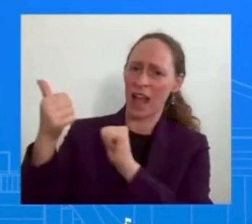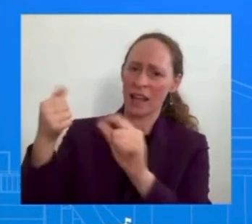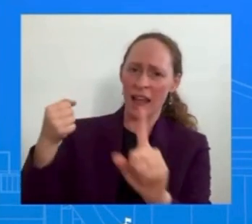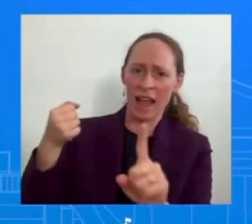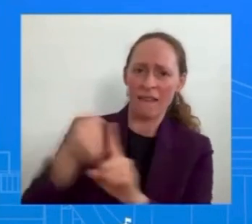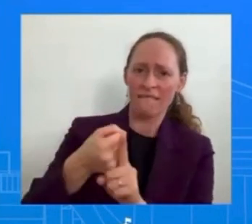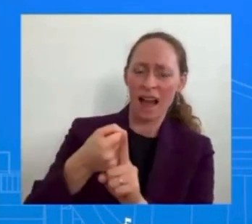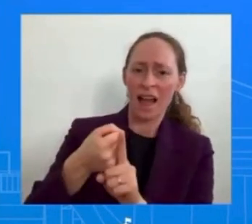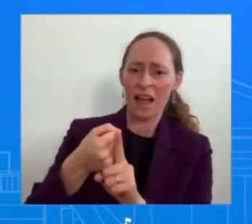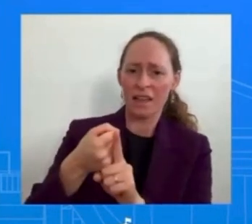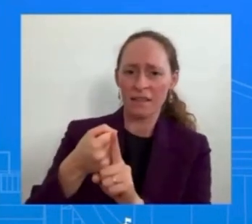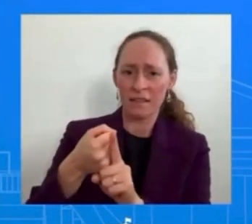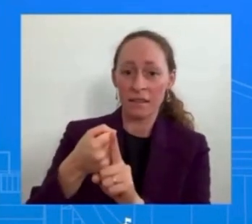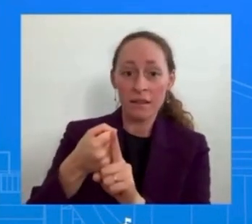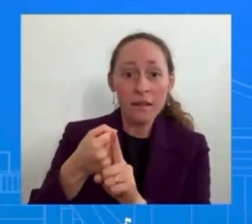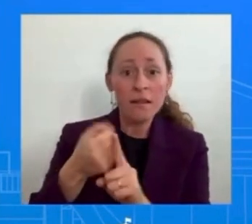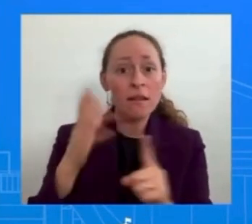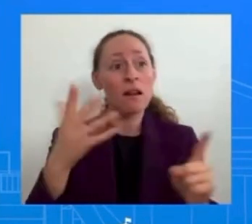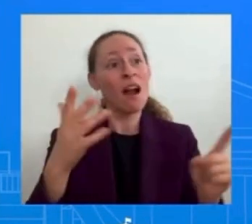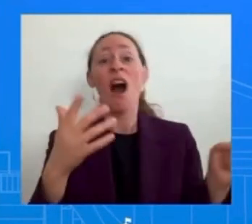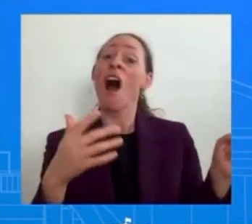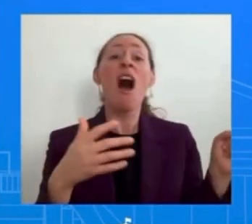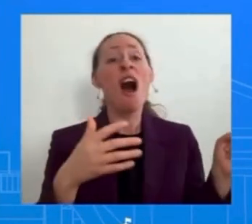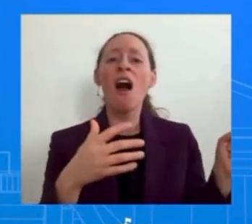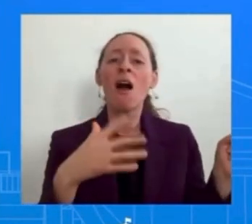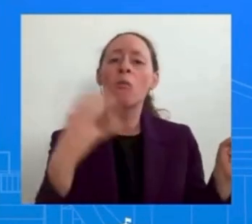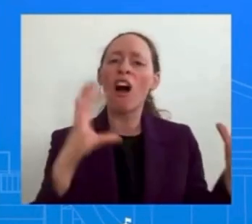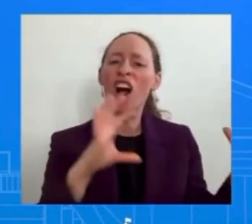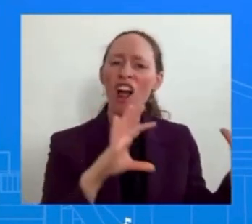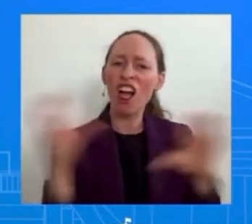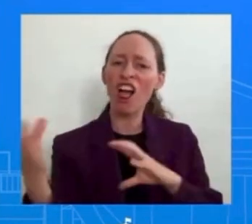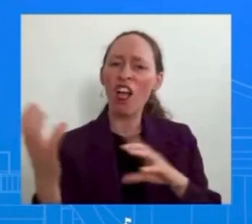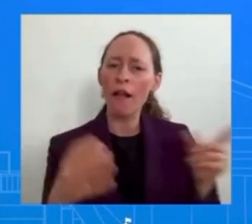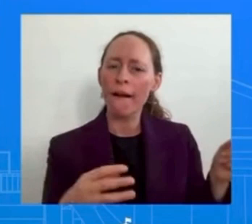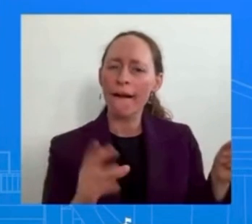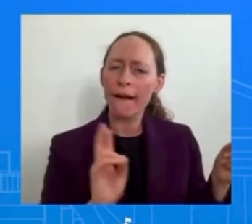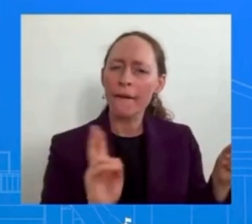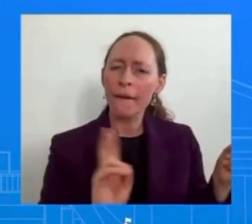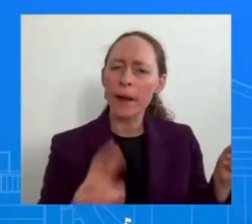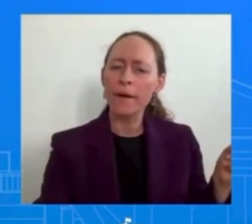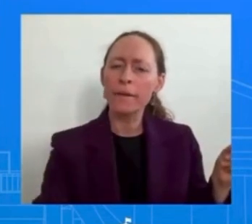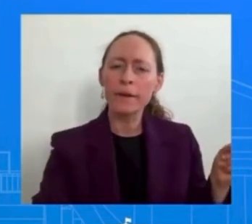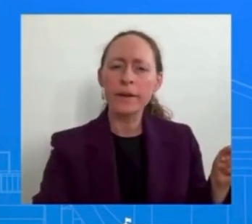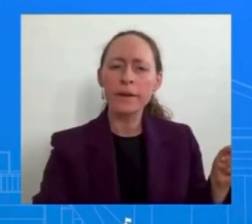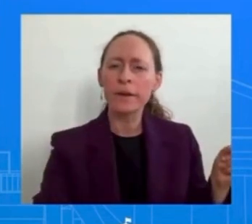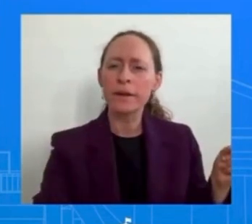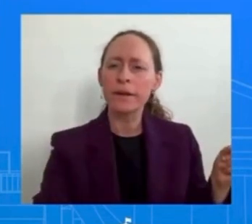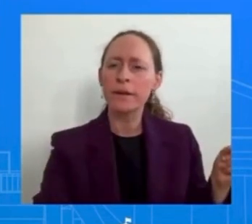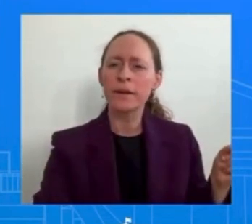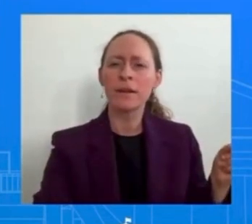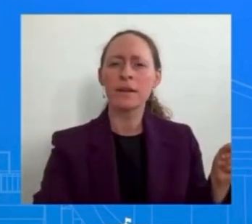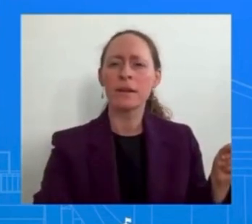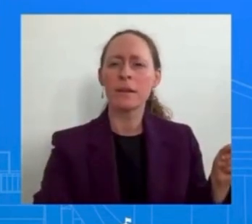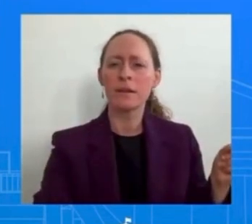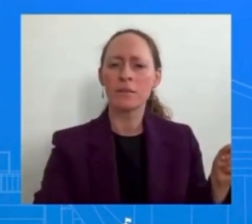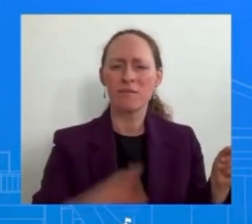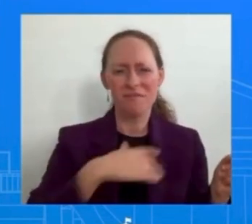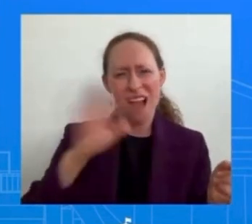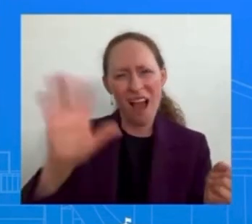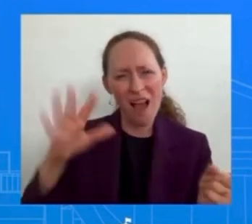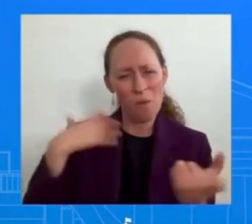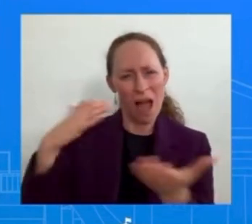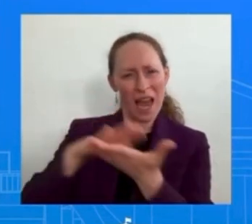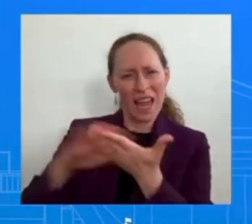clean energy, make sure that the manufacturing companies are coming back to this country and actually doing things like